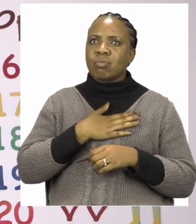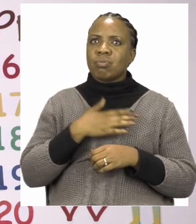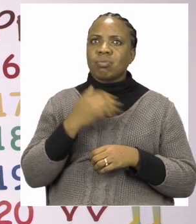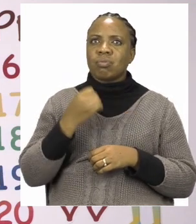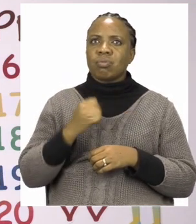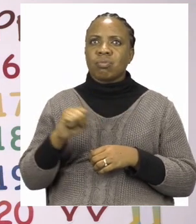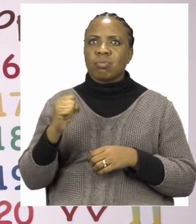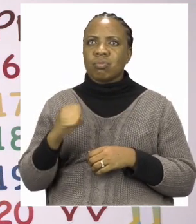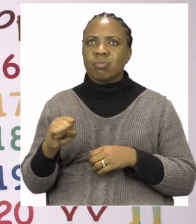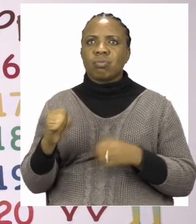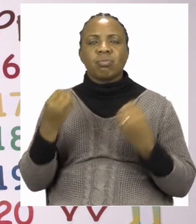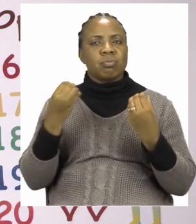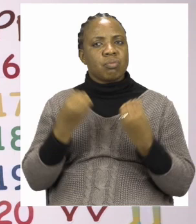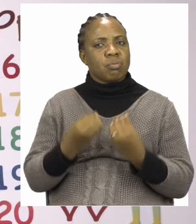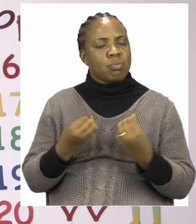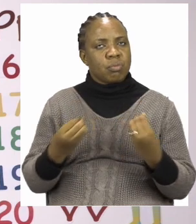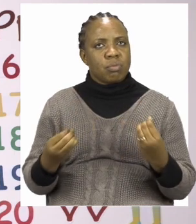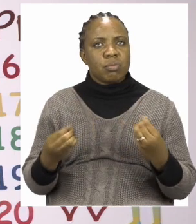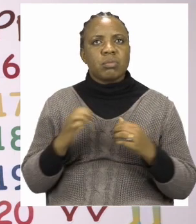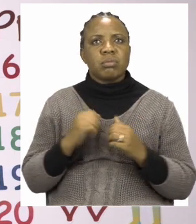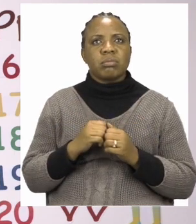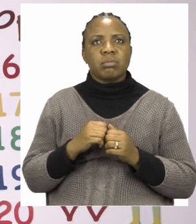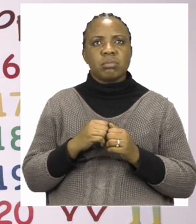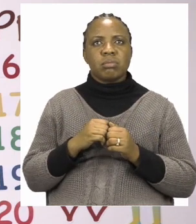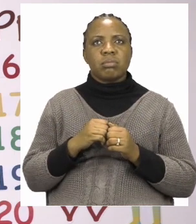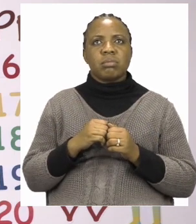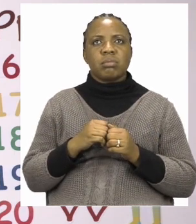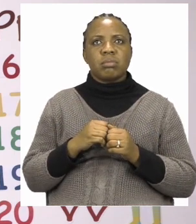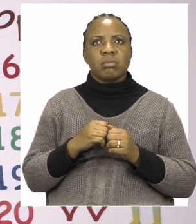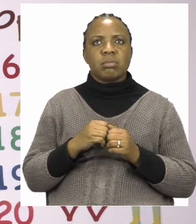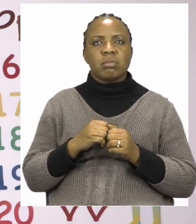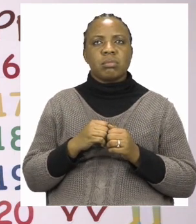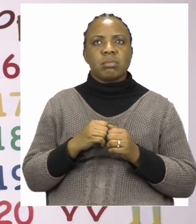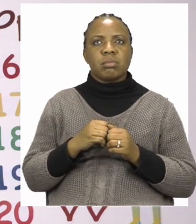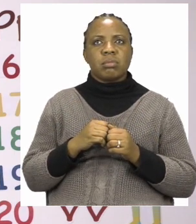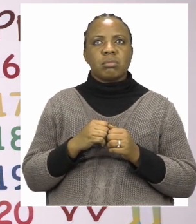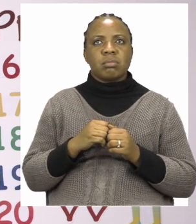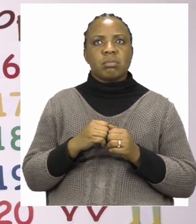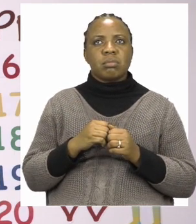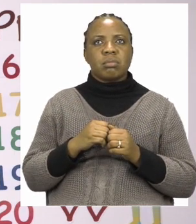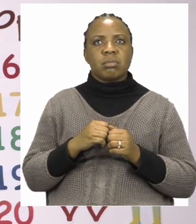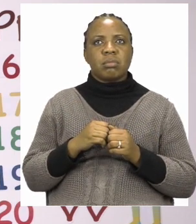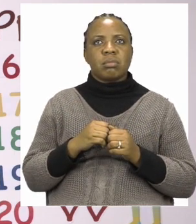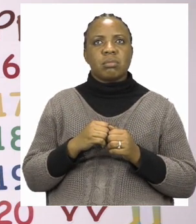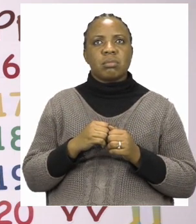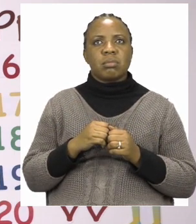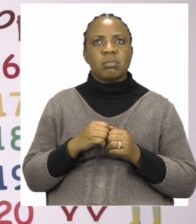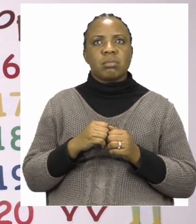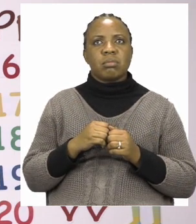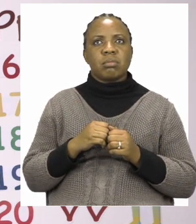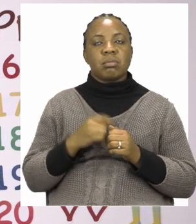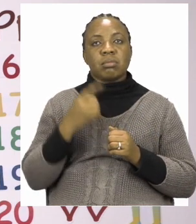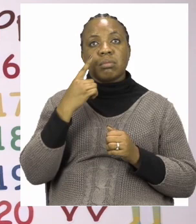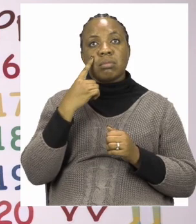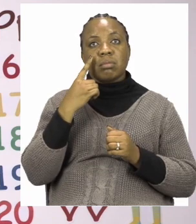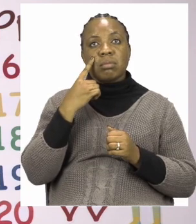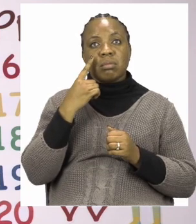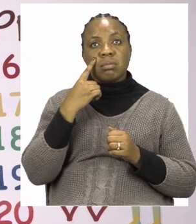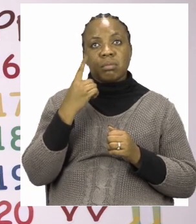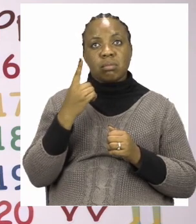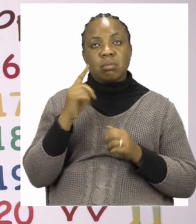children. Now, I want to show you something about this sentence. I have used the word